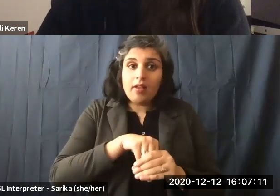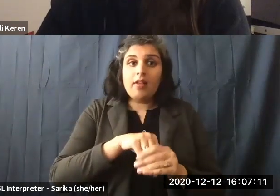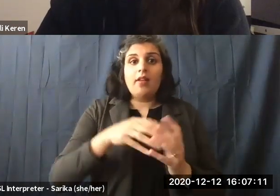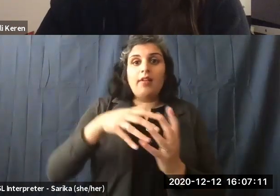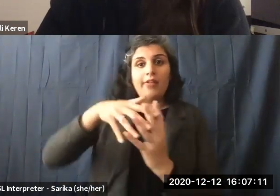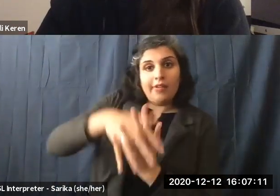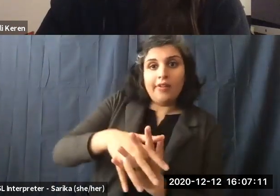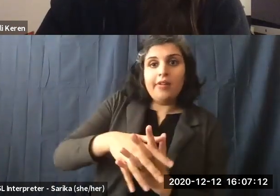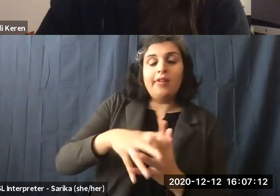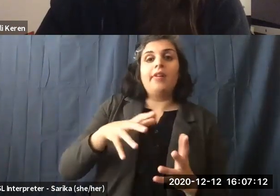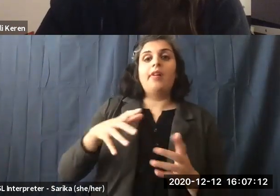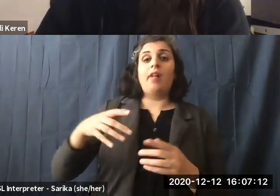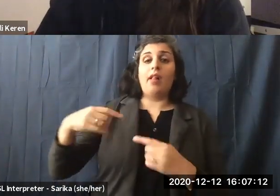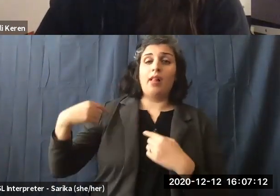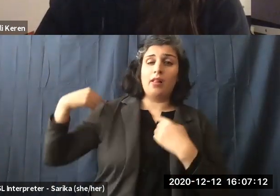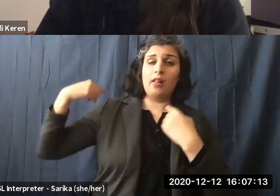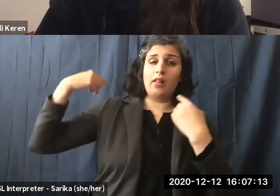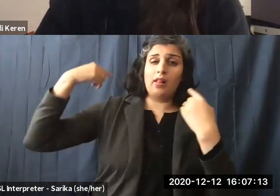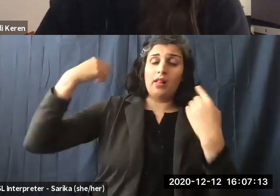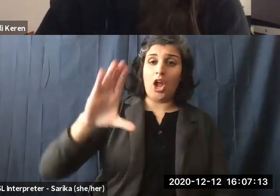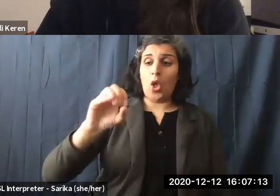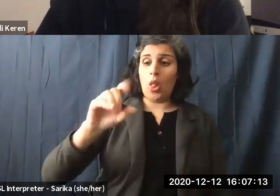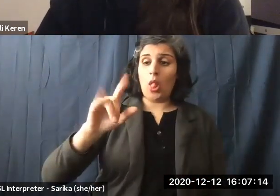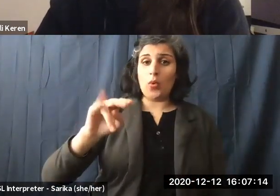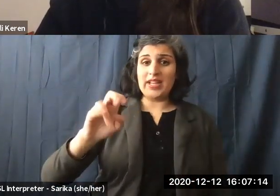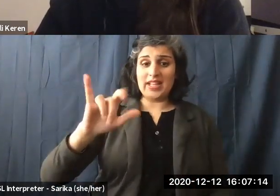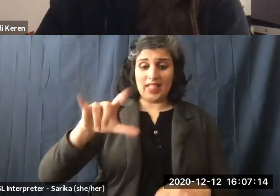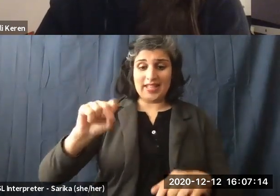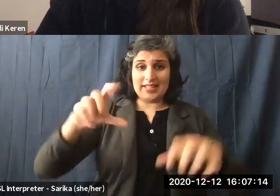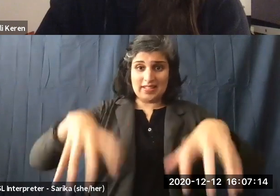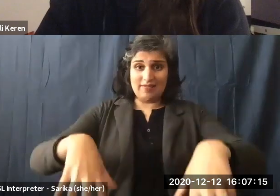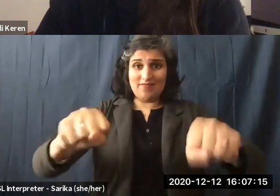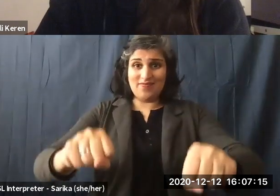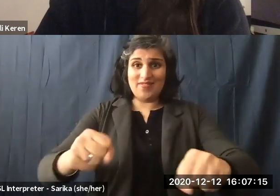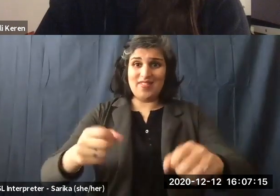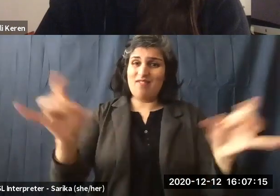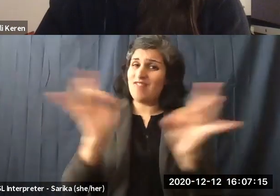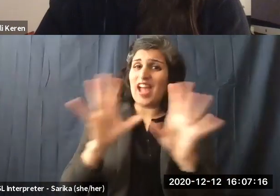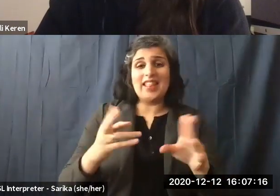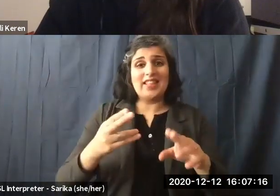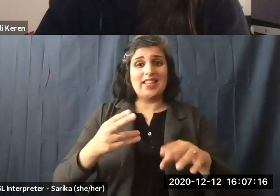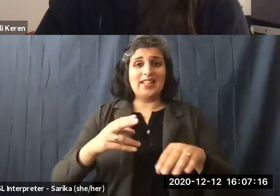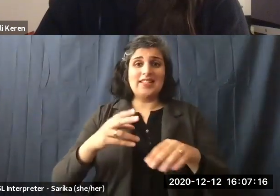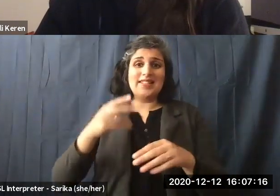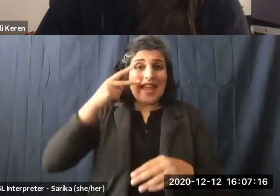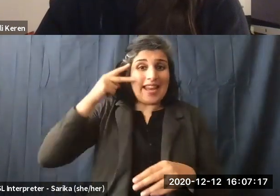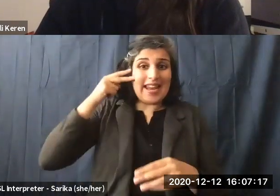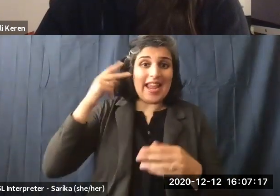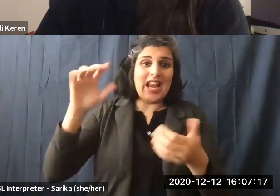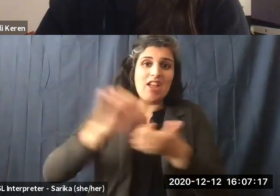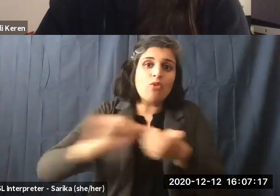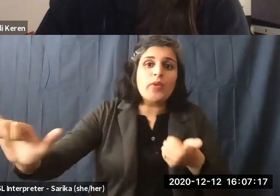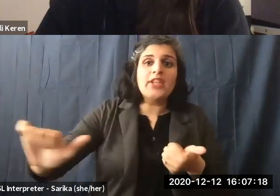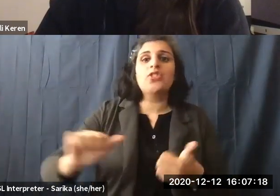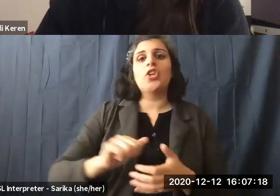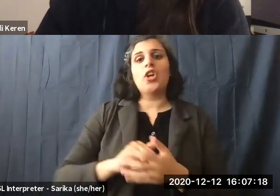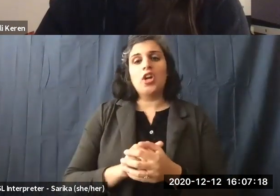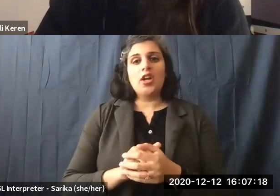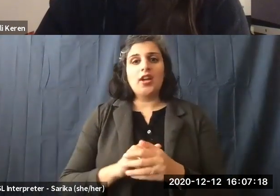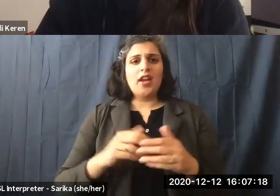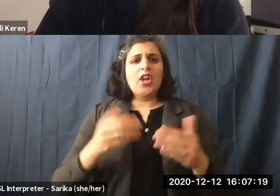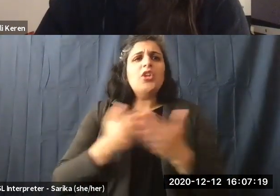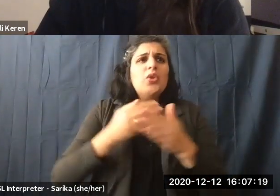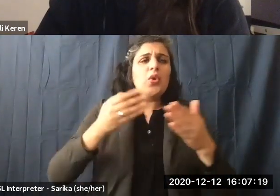history of colonialist violence and native erasure. And what ways might we develop new ways of looking and new